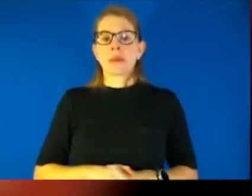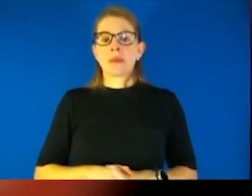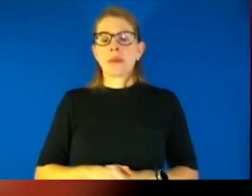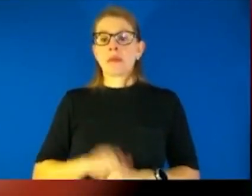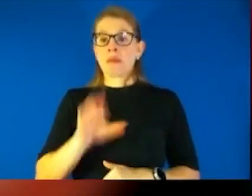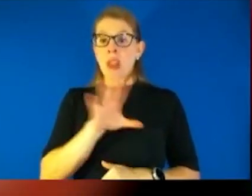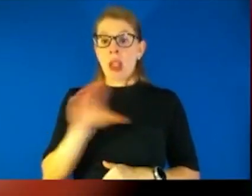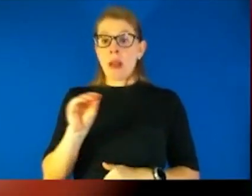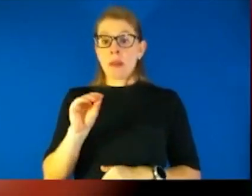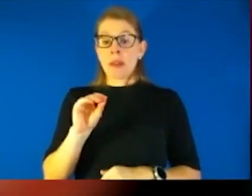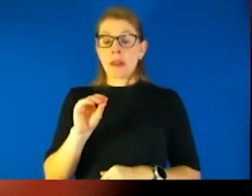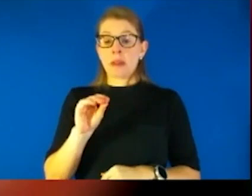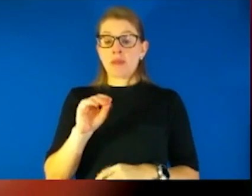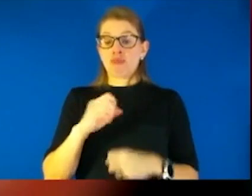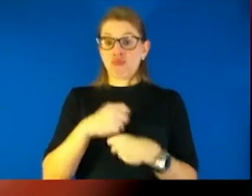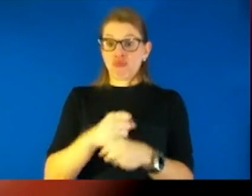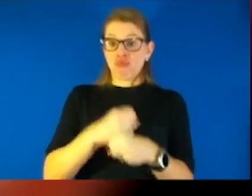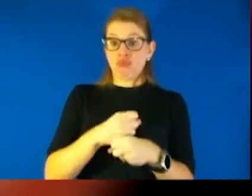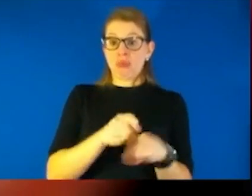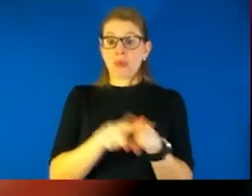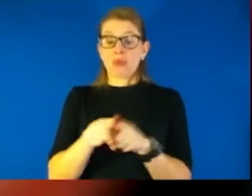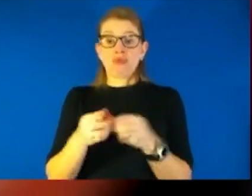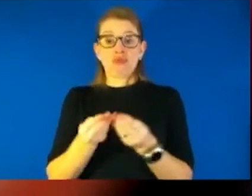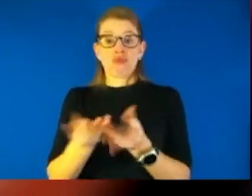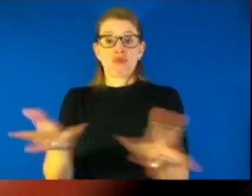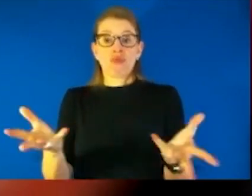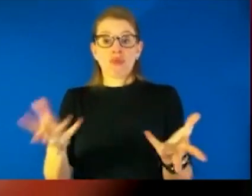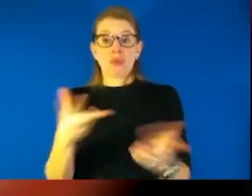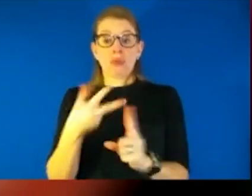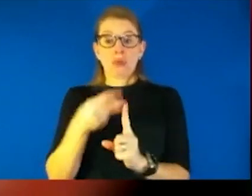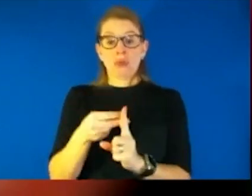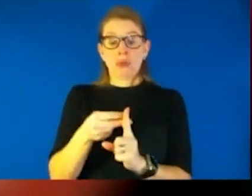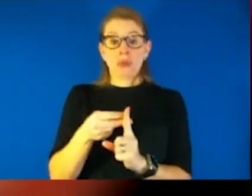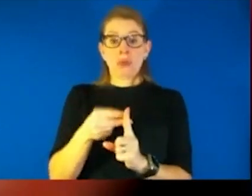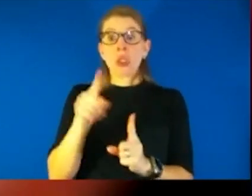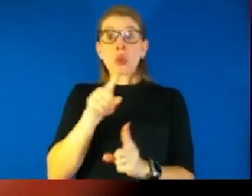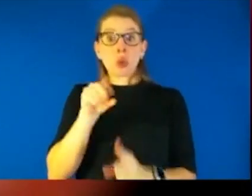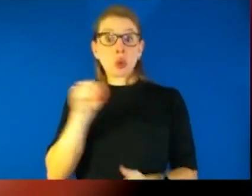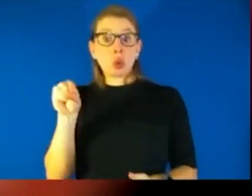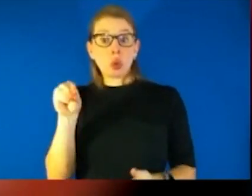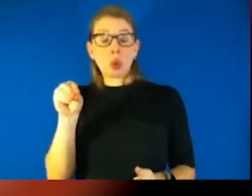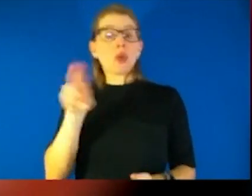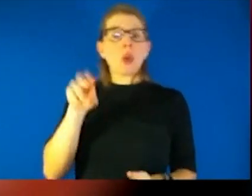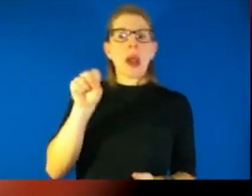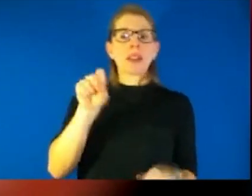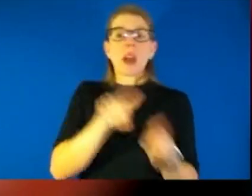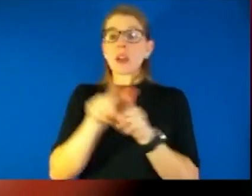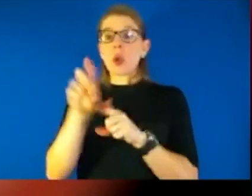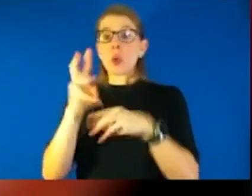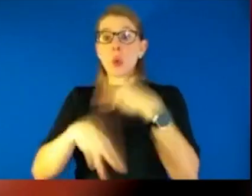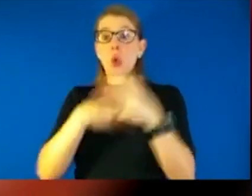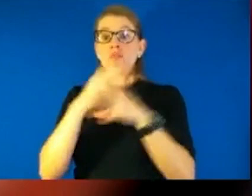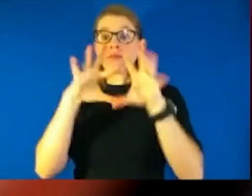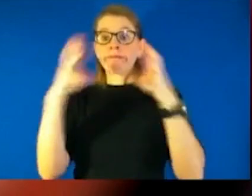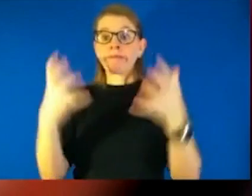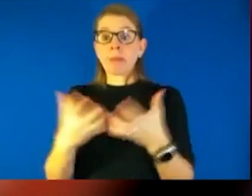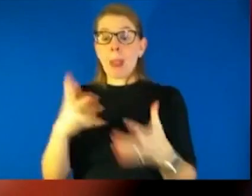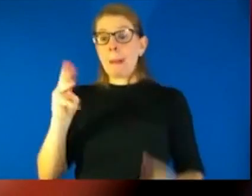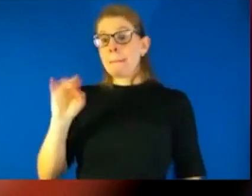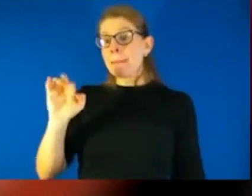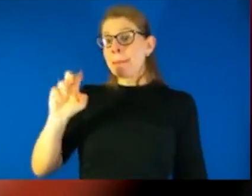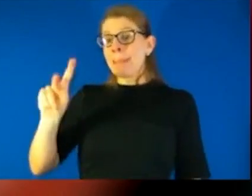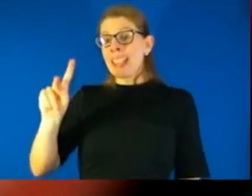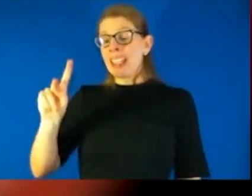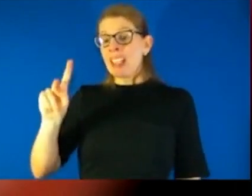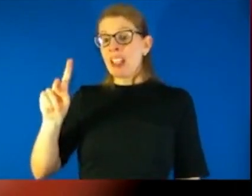and distributing a vaccine to zoos, not only in the US, throughout the world, and to mink farms in the US,